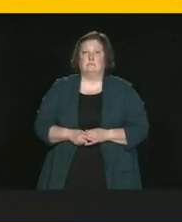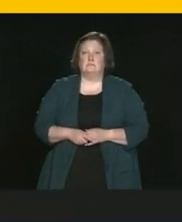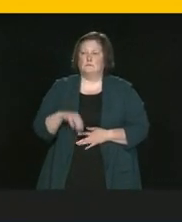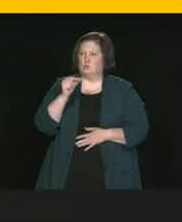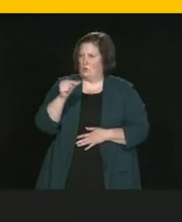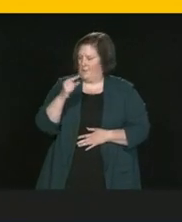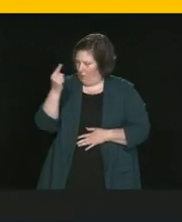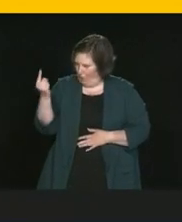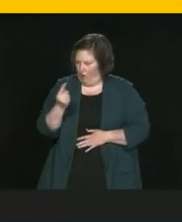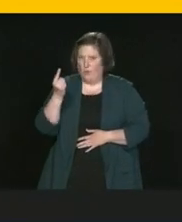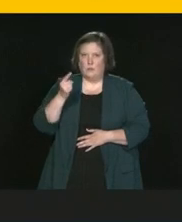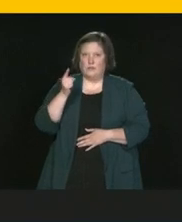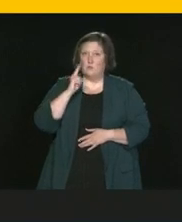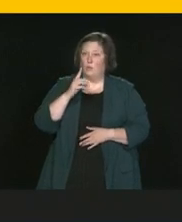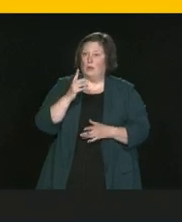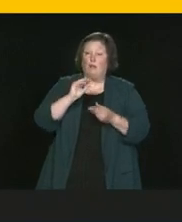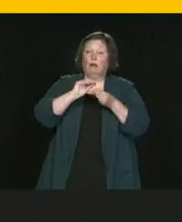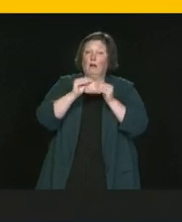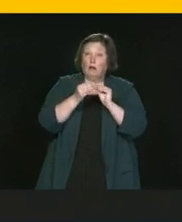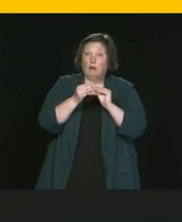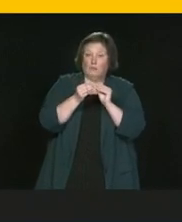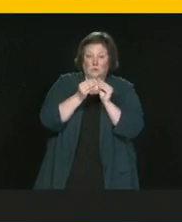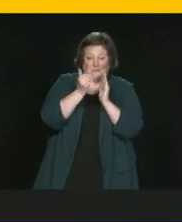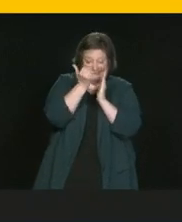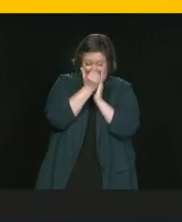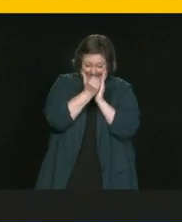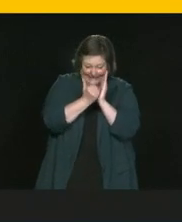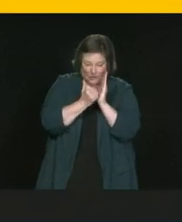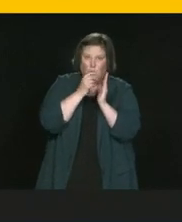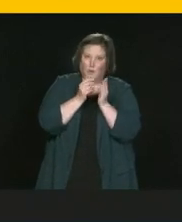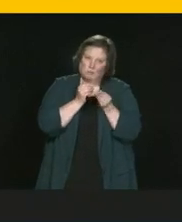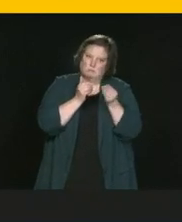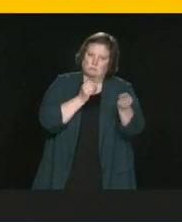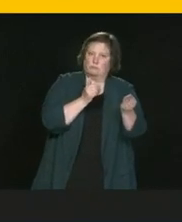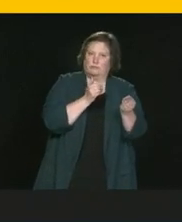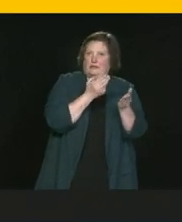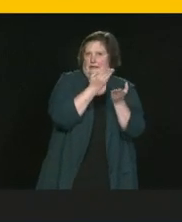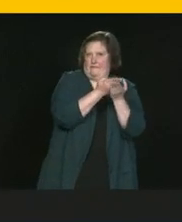the Finance Committee detailed figures on this. But our hope is that